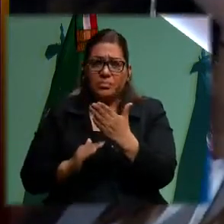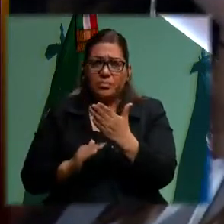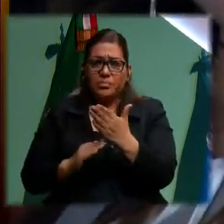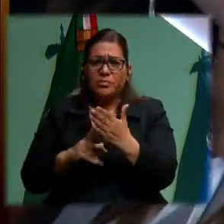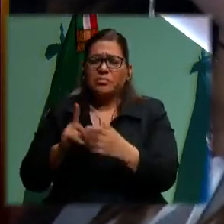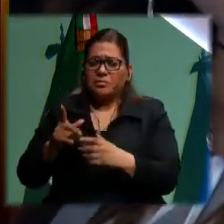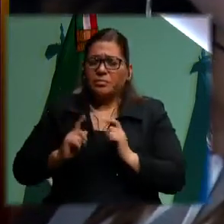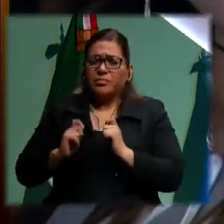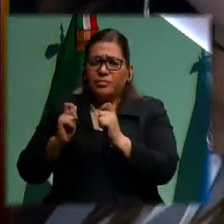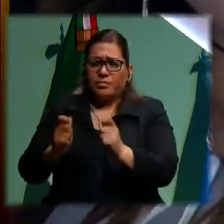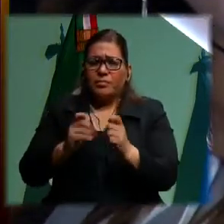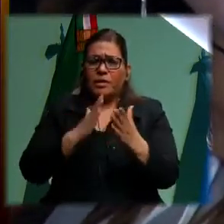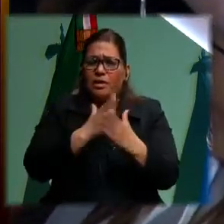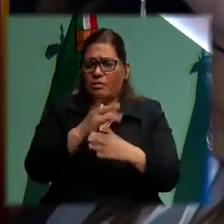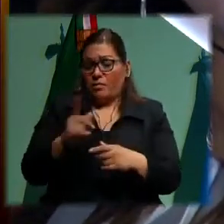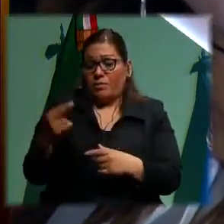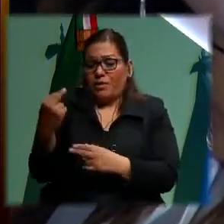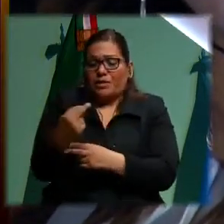do?